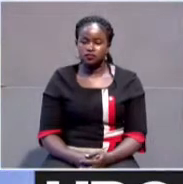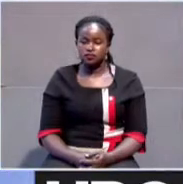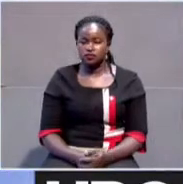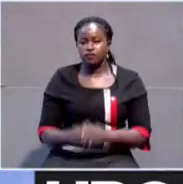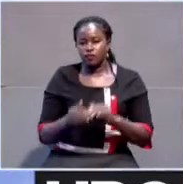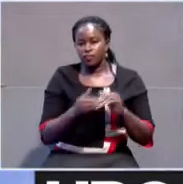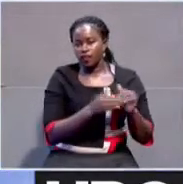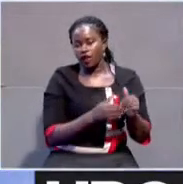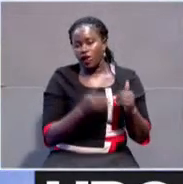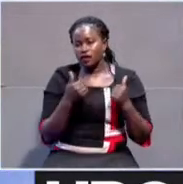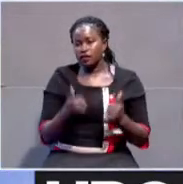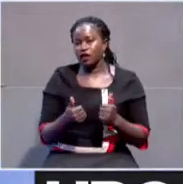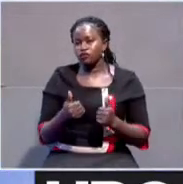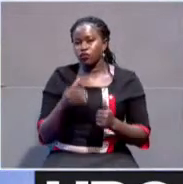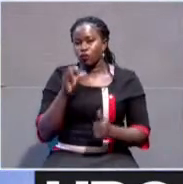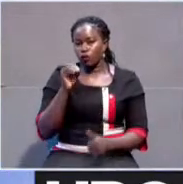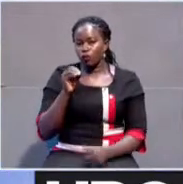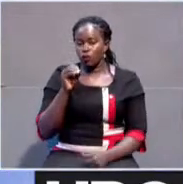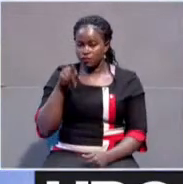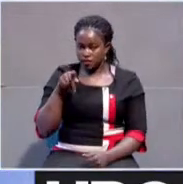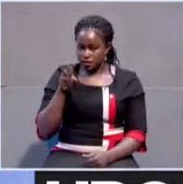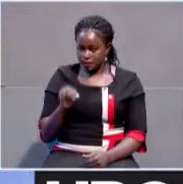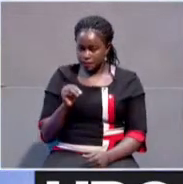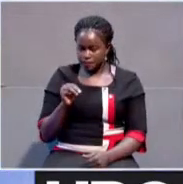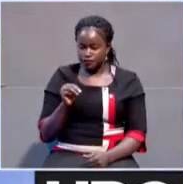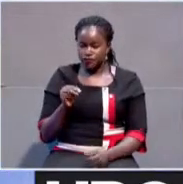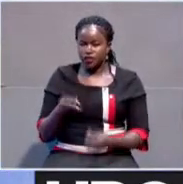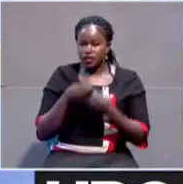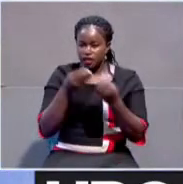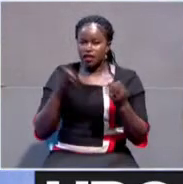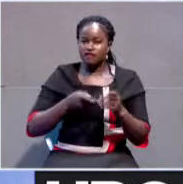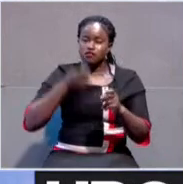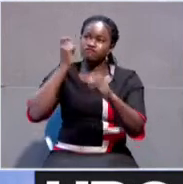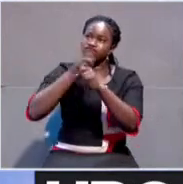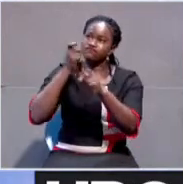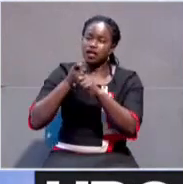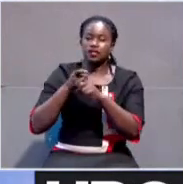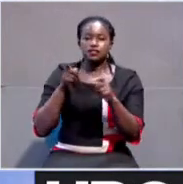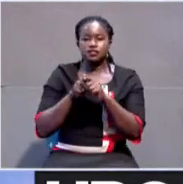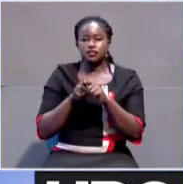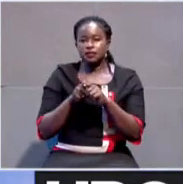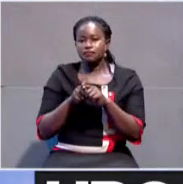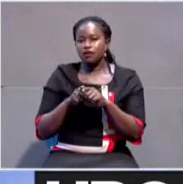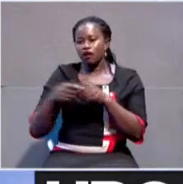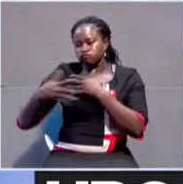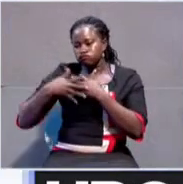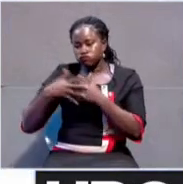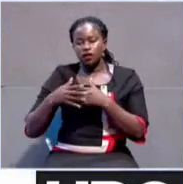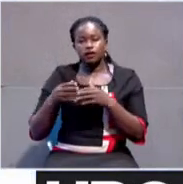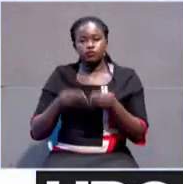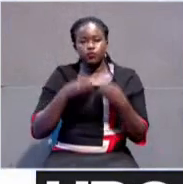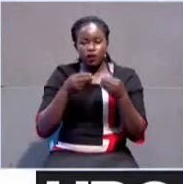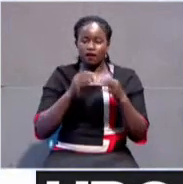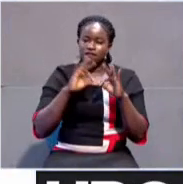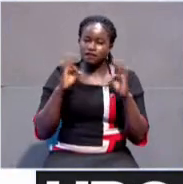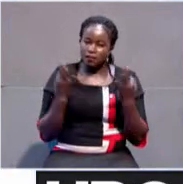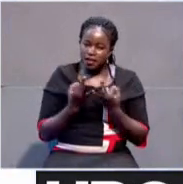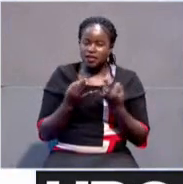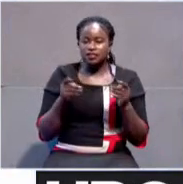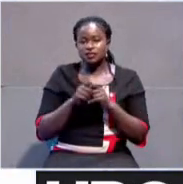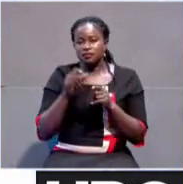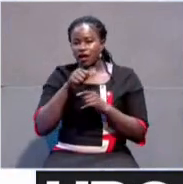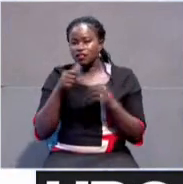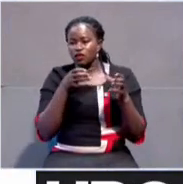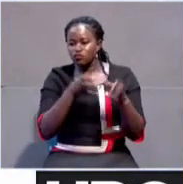And the office of the Prime Minister has given out iron sheets and grinding machines to families and marginalized groups